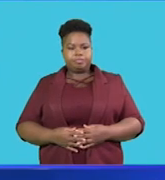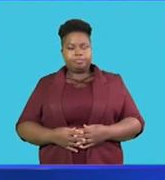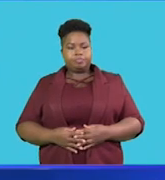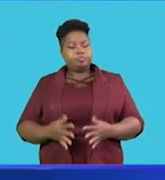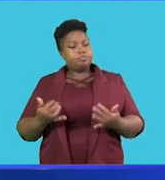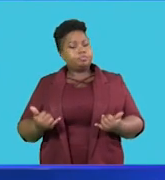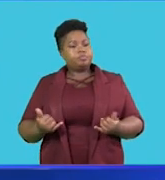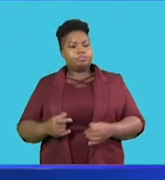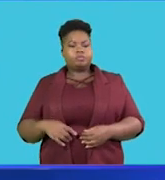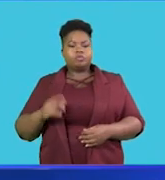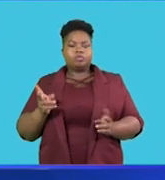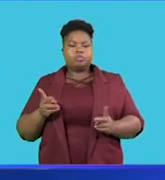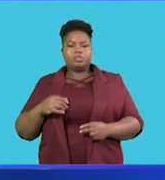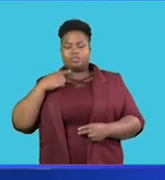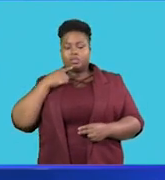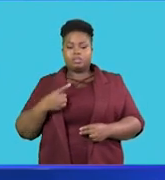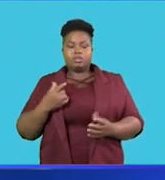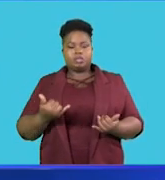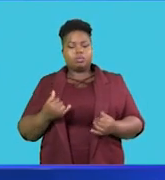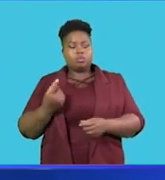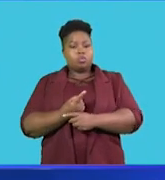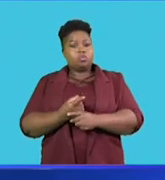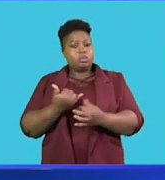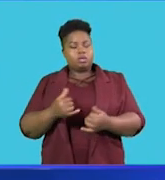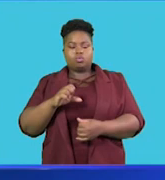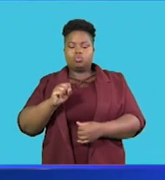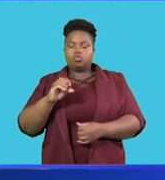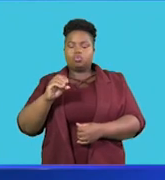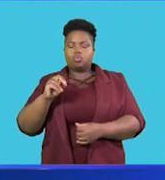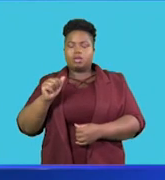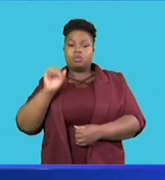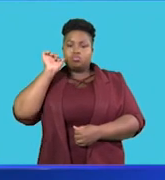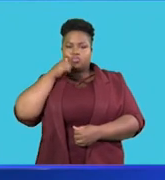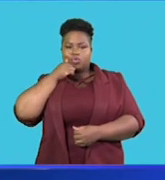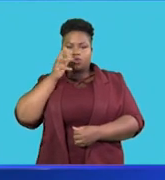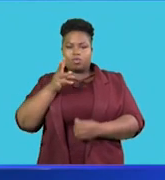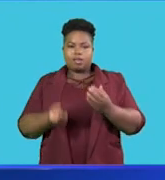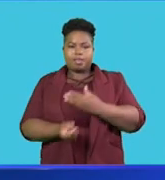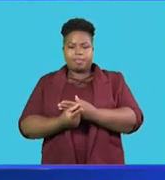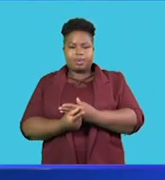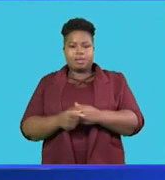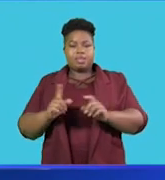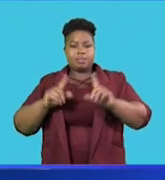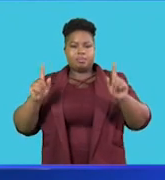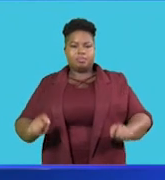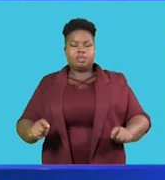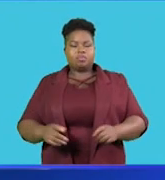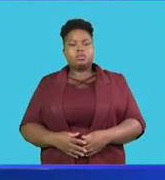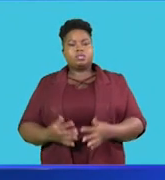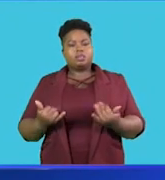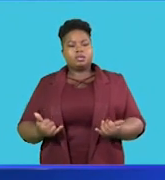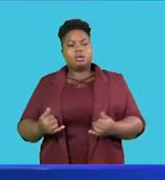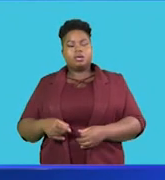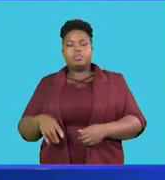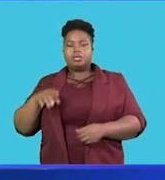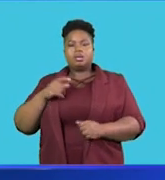Jwalo ka ha puo e mabapi le setjhaba ya Monongwaha e tlilo kena motjheng Cape Town City Hall e leng Kapa Bophirimela tsatsing la hosane, kantoro e kopantseng tshebetso